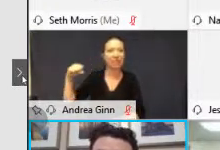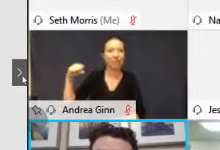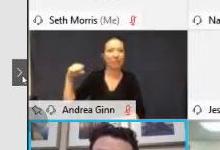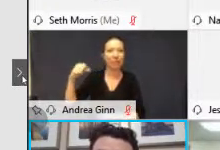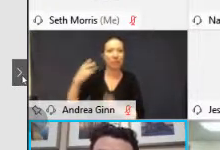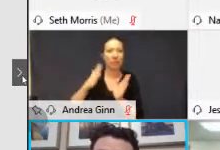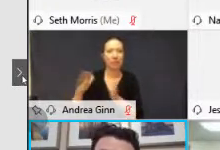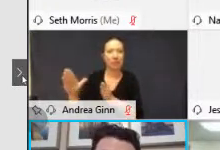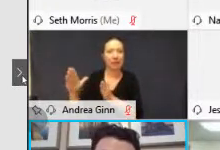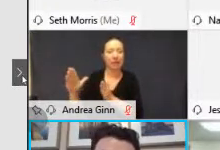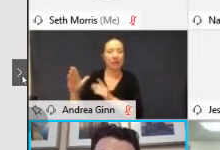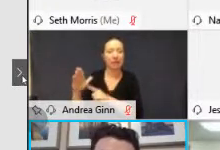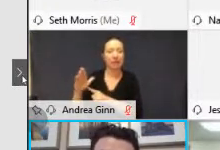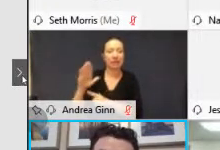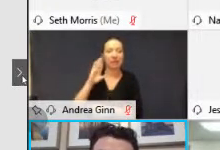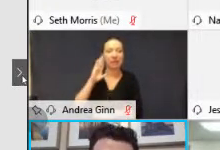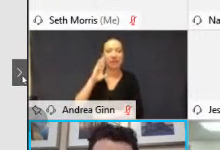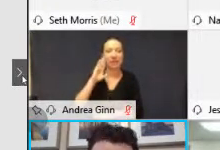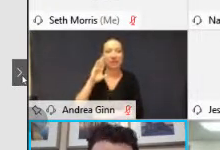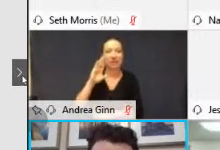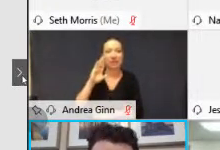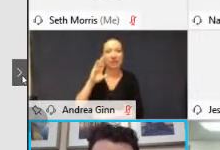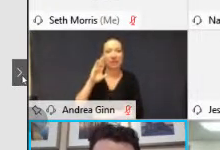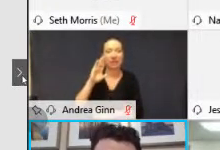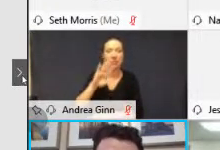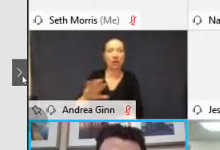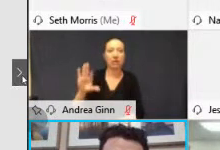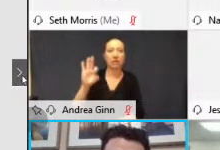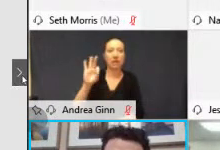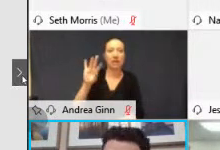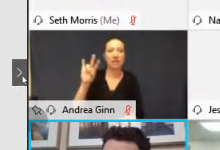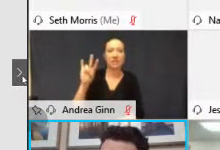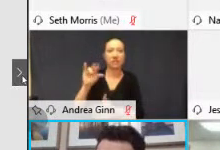roughly $97 per month.